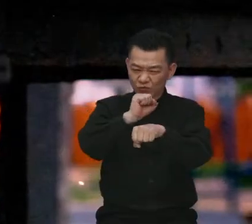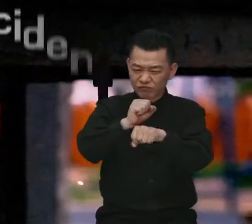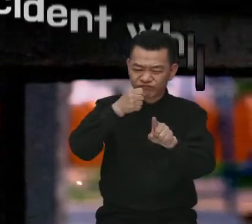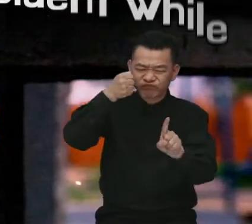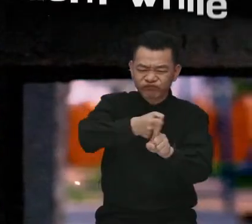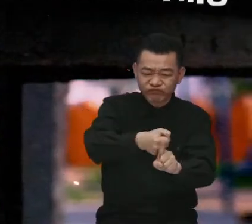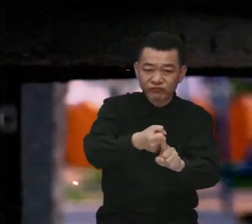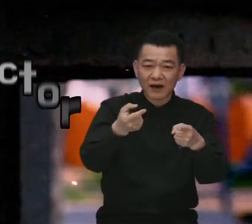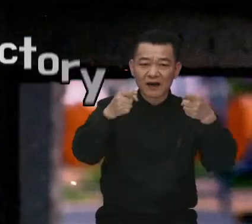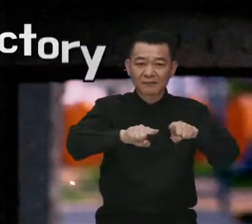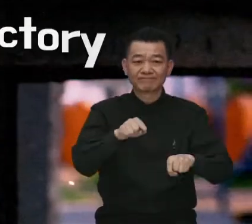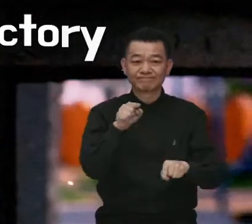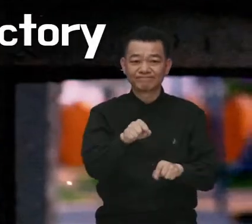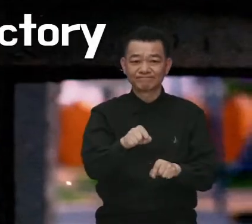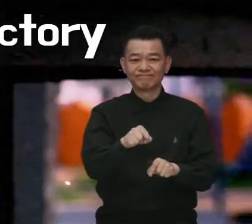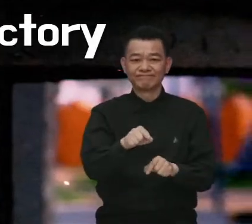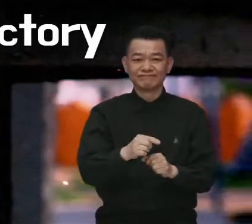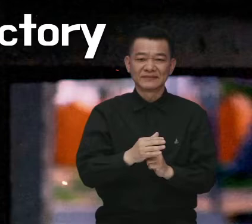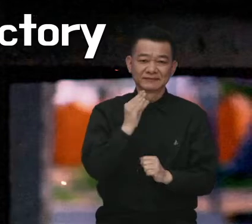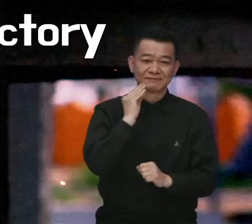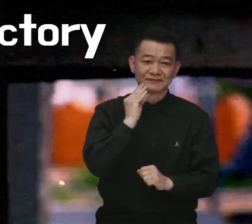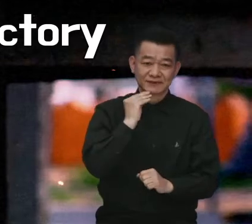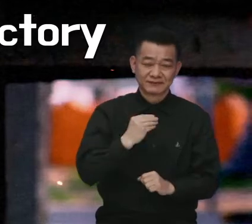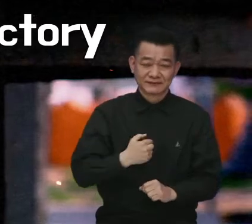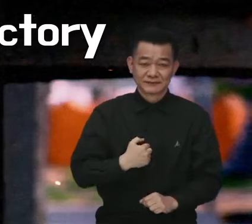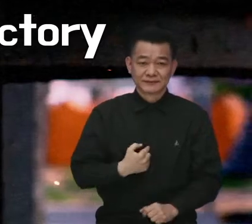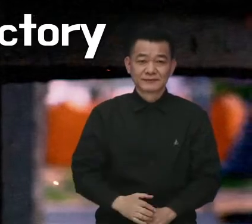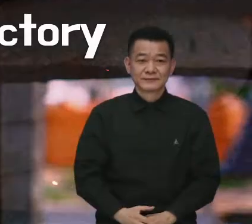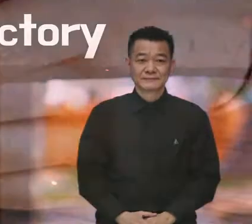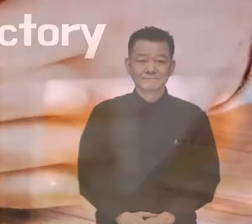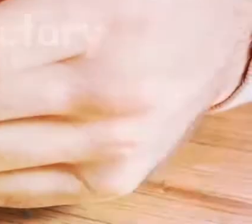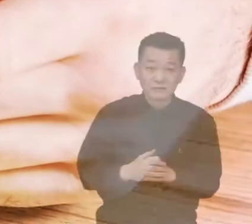I had an unexpected accident while working at a factory.